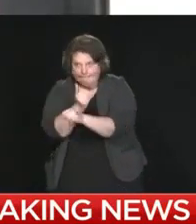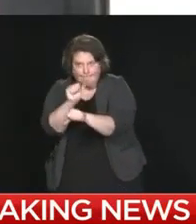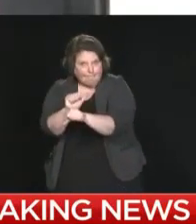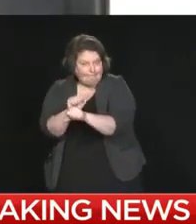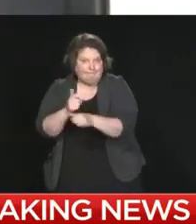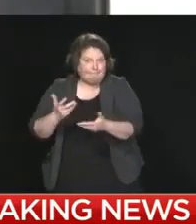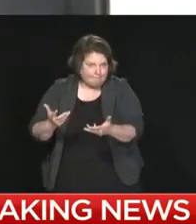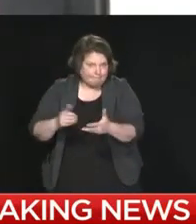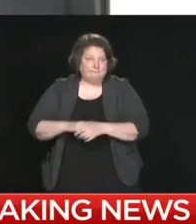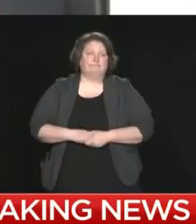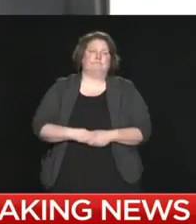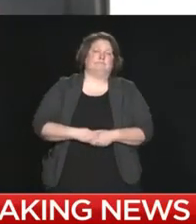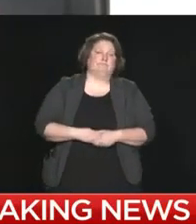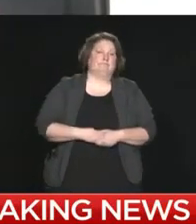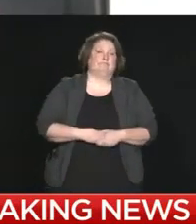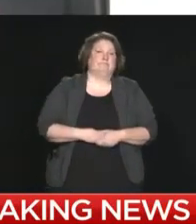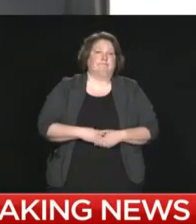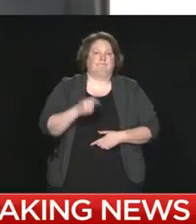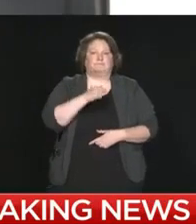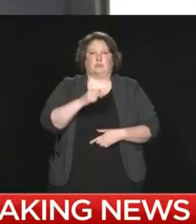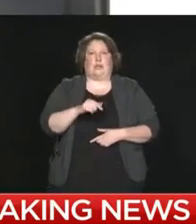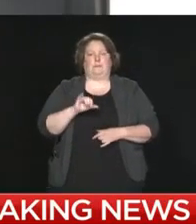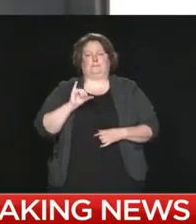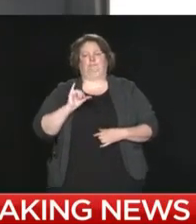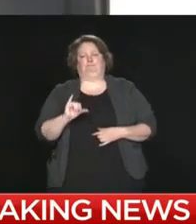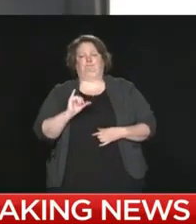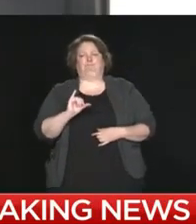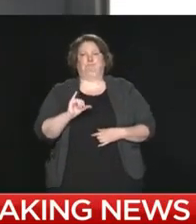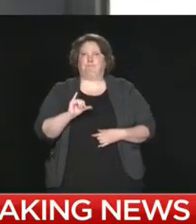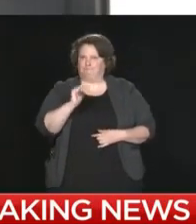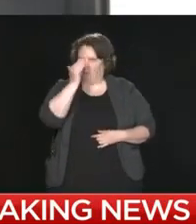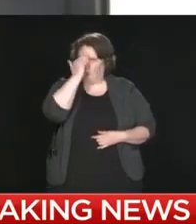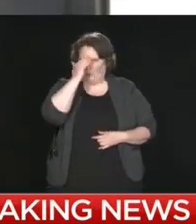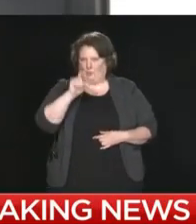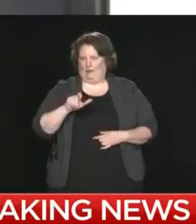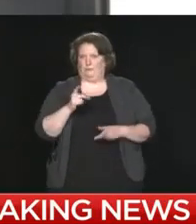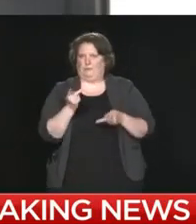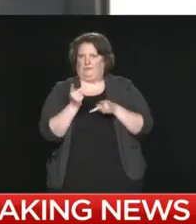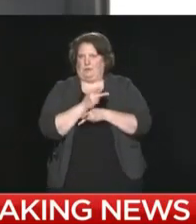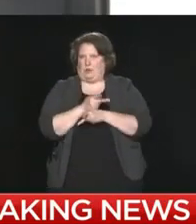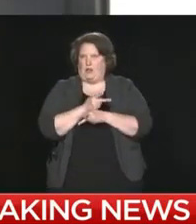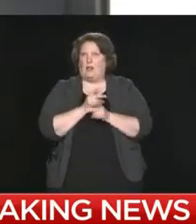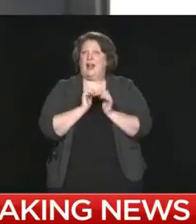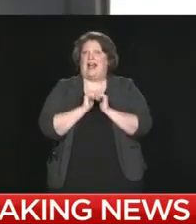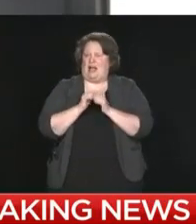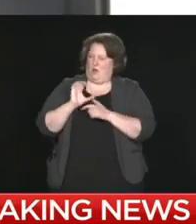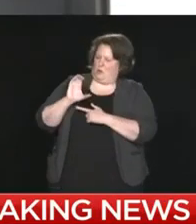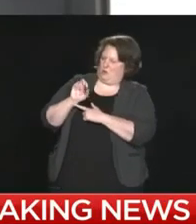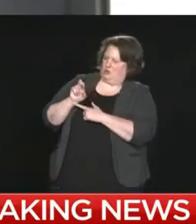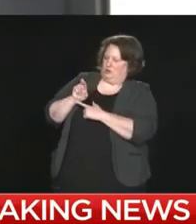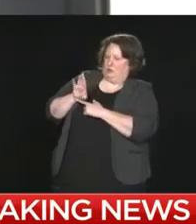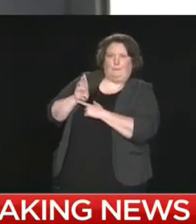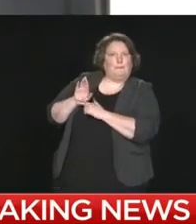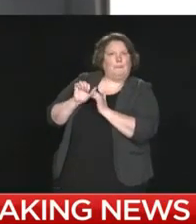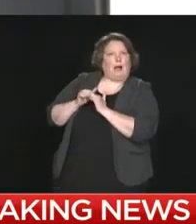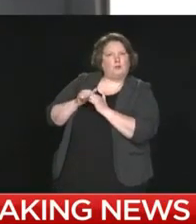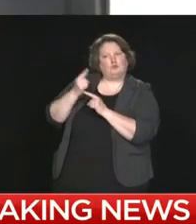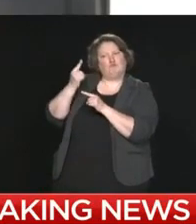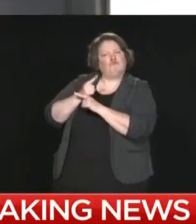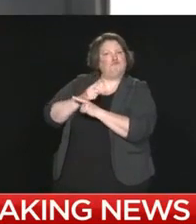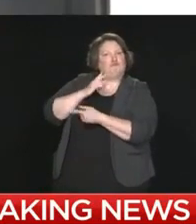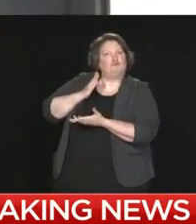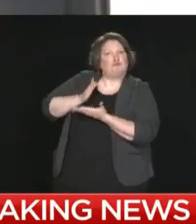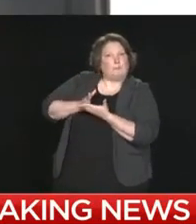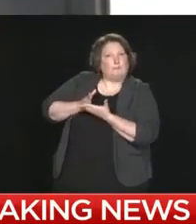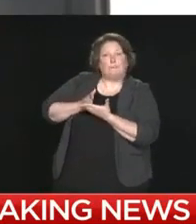will have to look at how we will end CERB, how we will be able to transition people to the